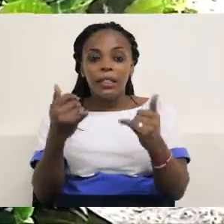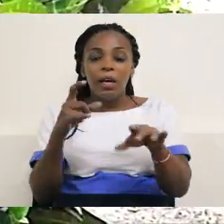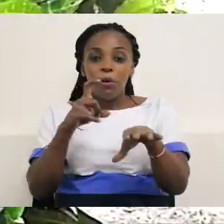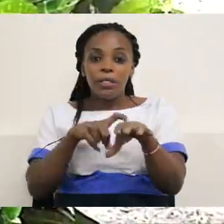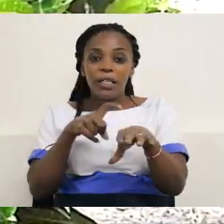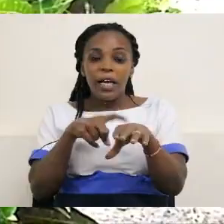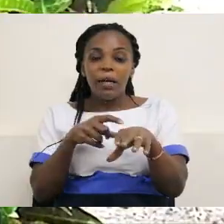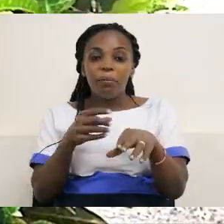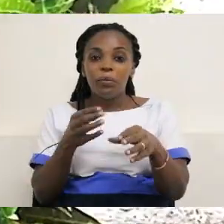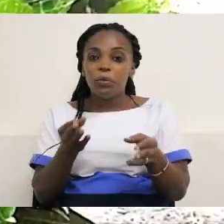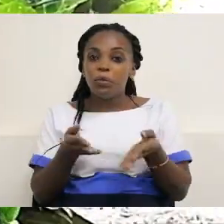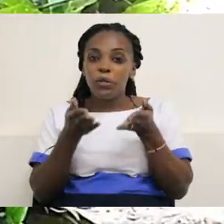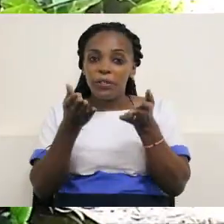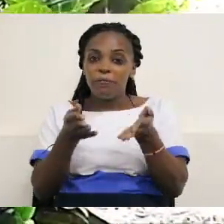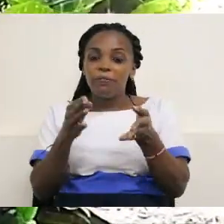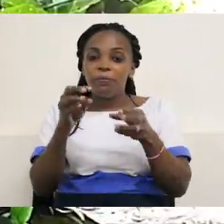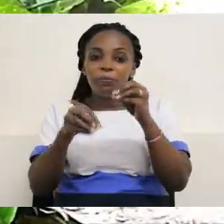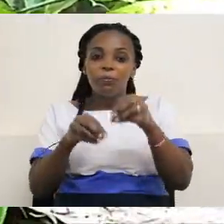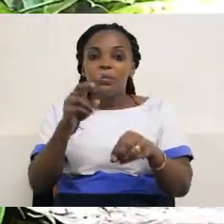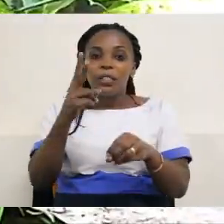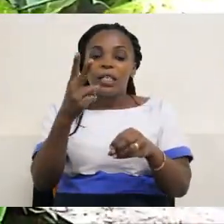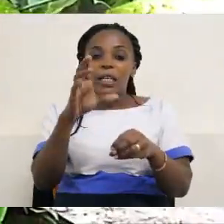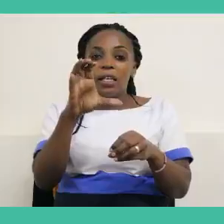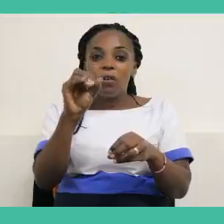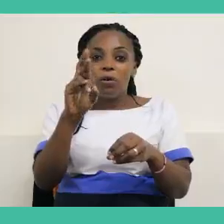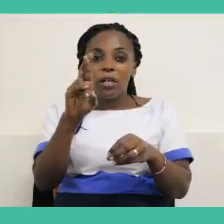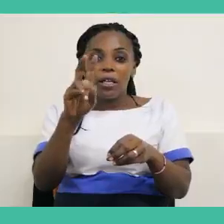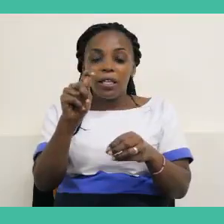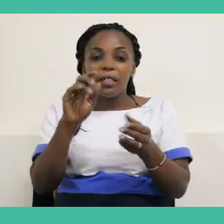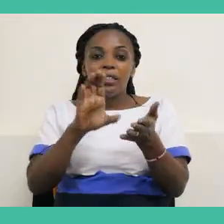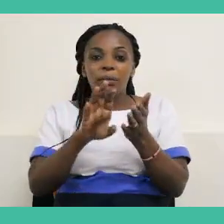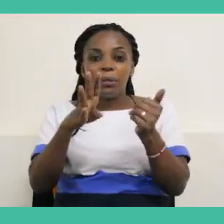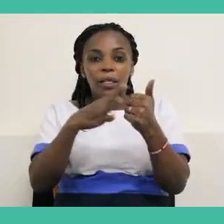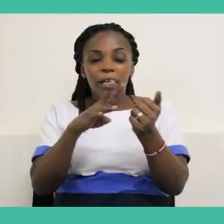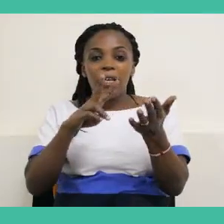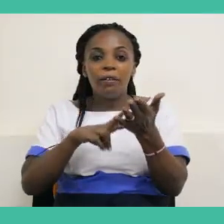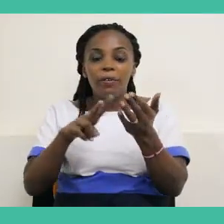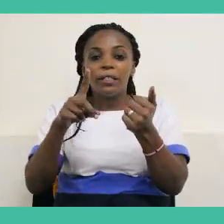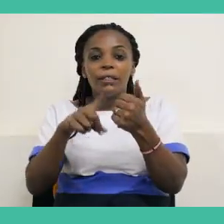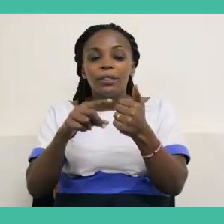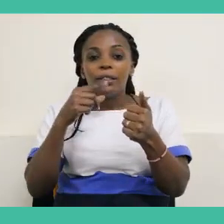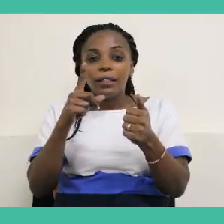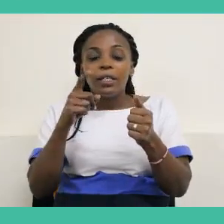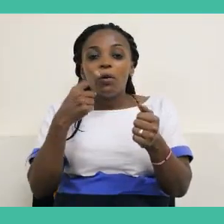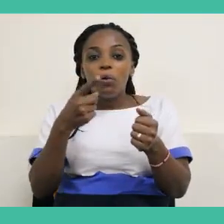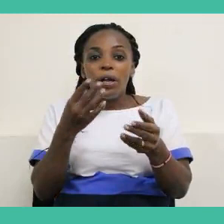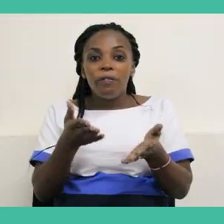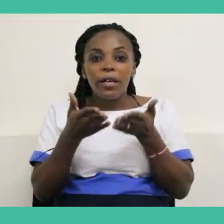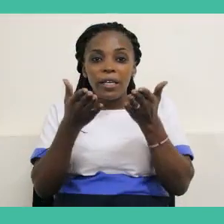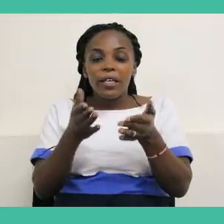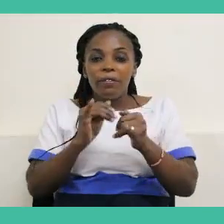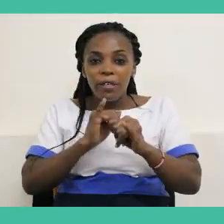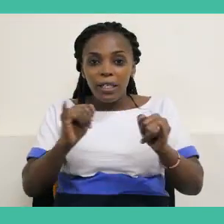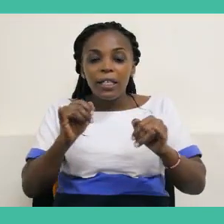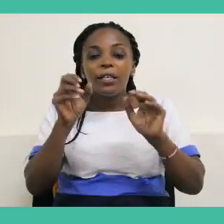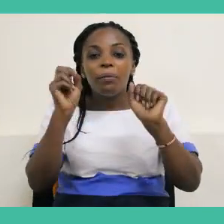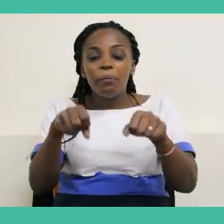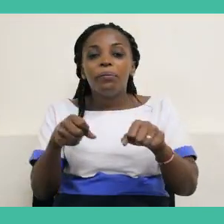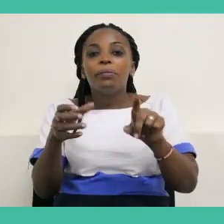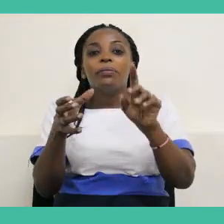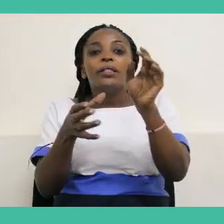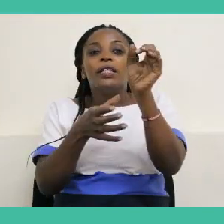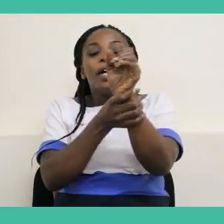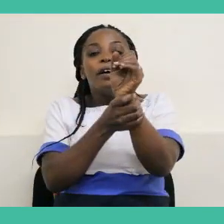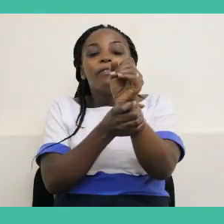time to give, 2 Corinthians chapter 9, verse 6 to 8 says, whoever sows sparingly will reap sparingly,